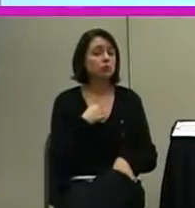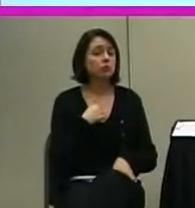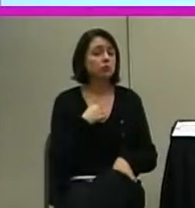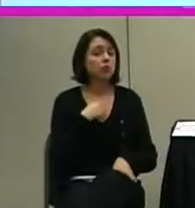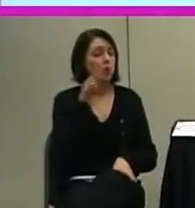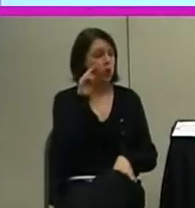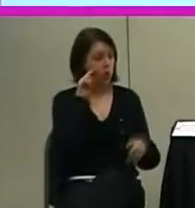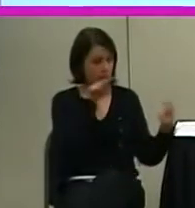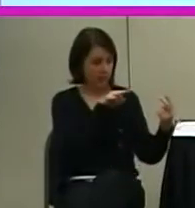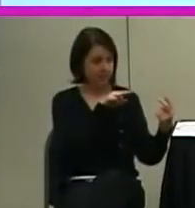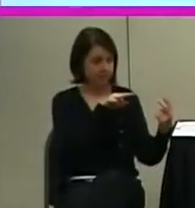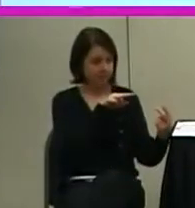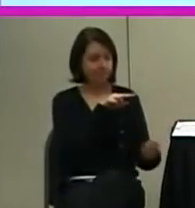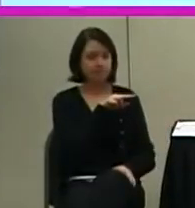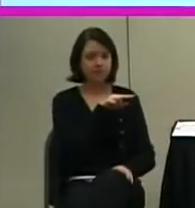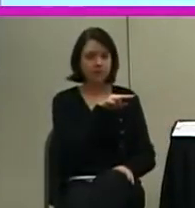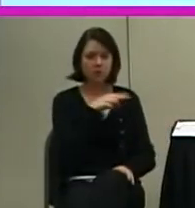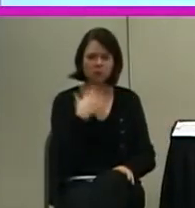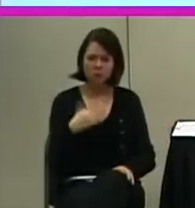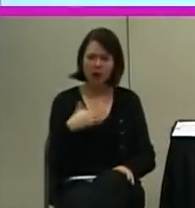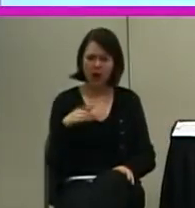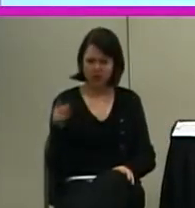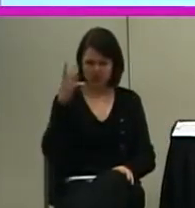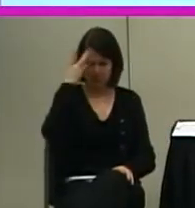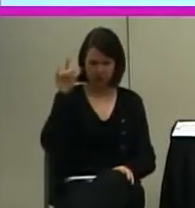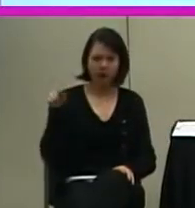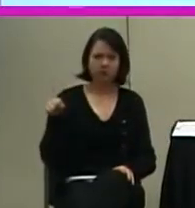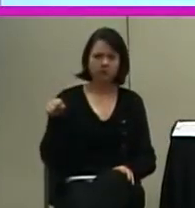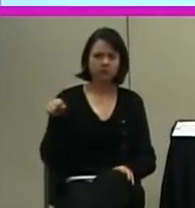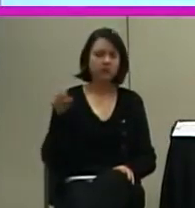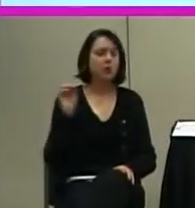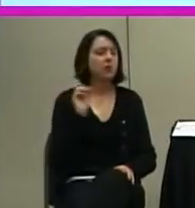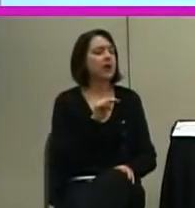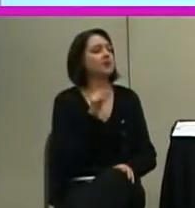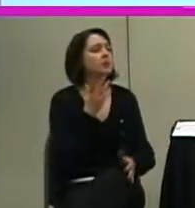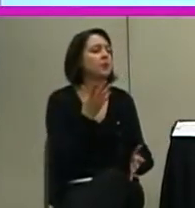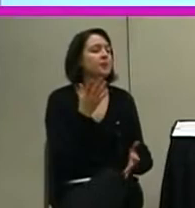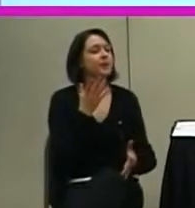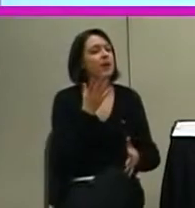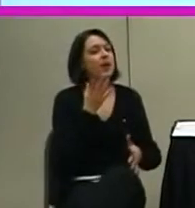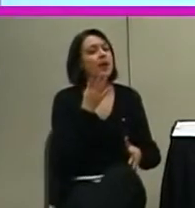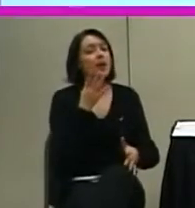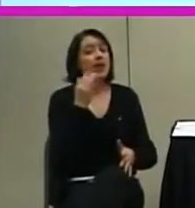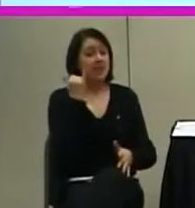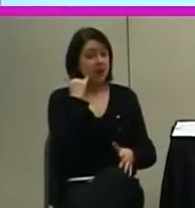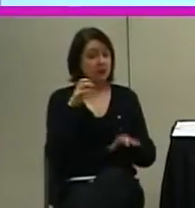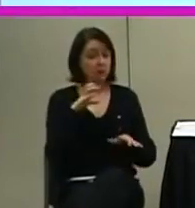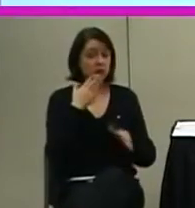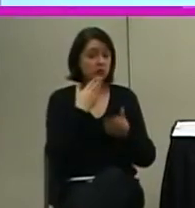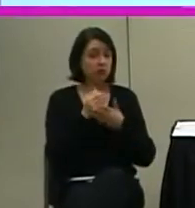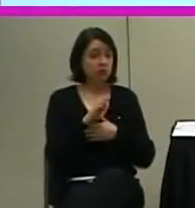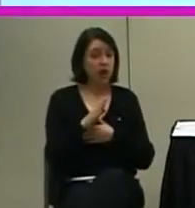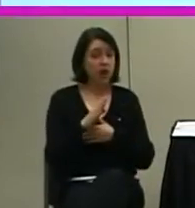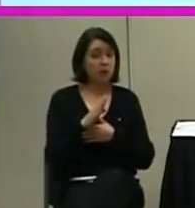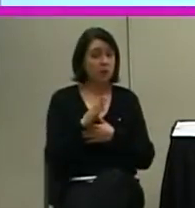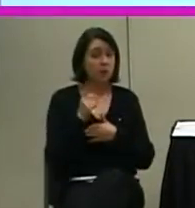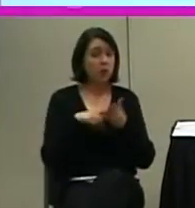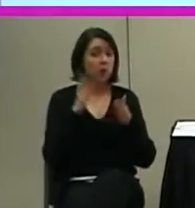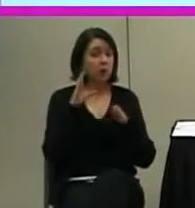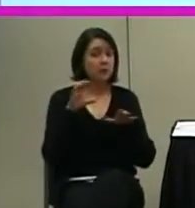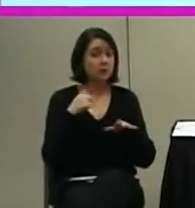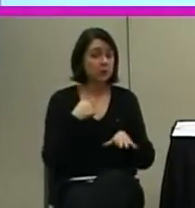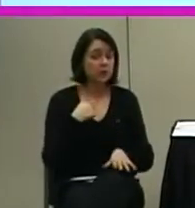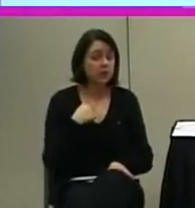Looking Looking right at it. Wow, that guy's smart. So, Emerson, if I'm doing a good job, what will I be